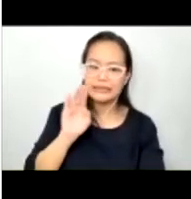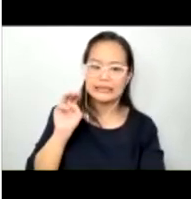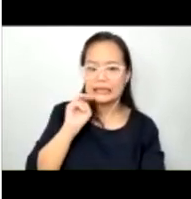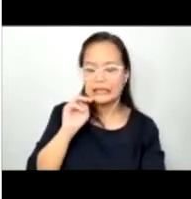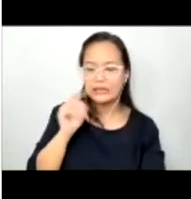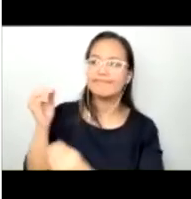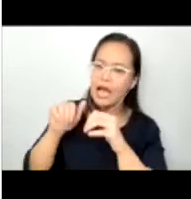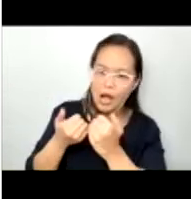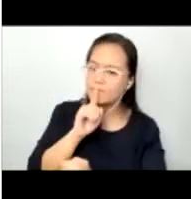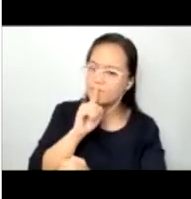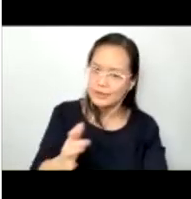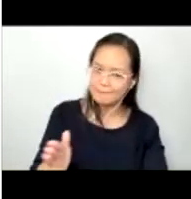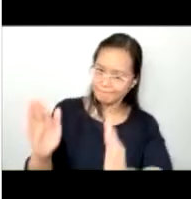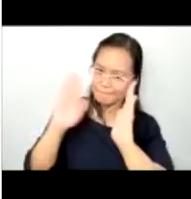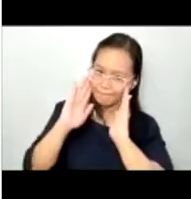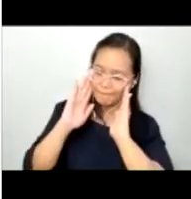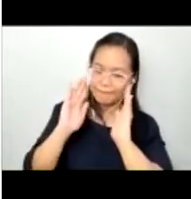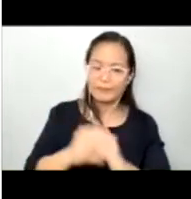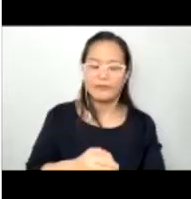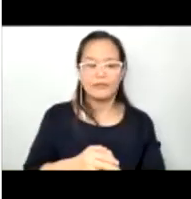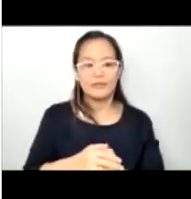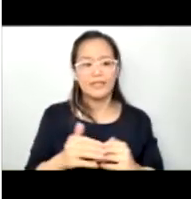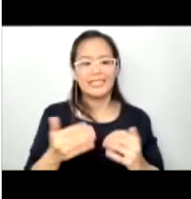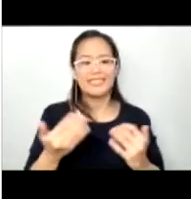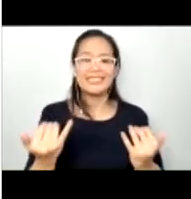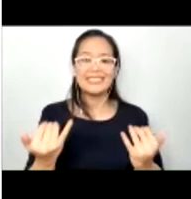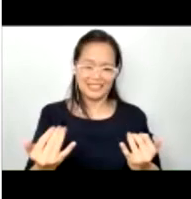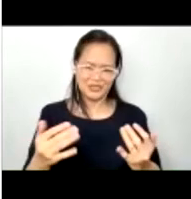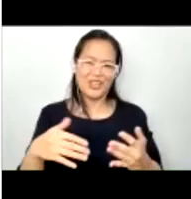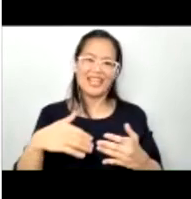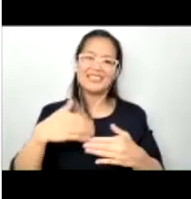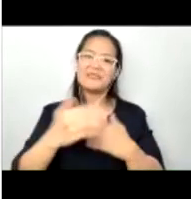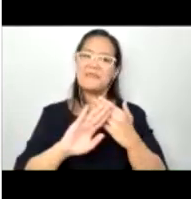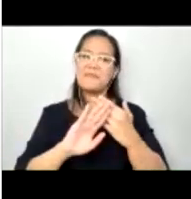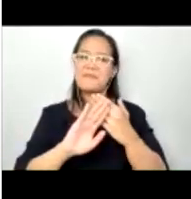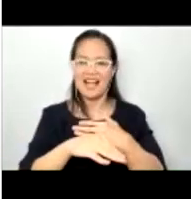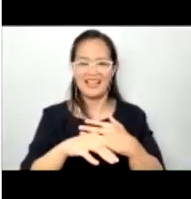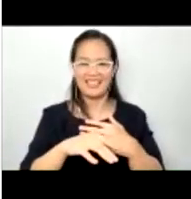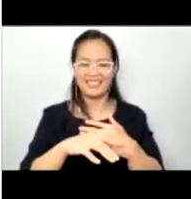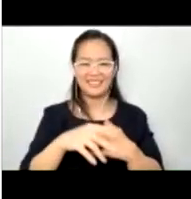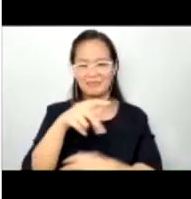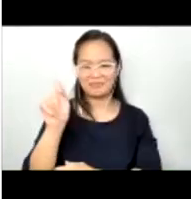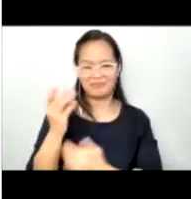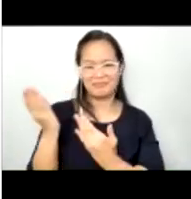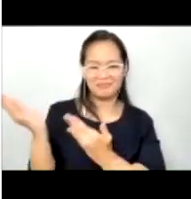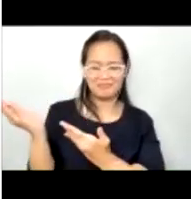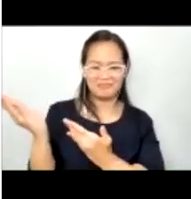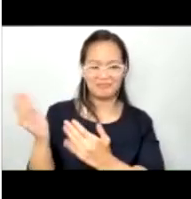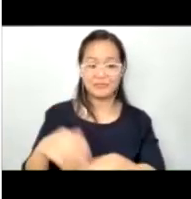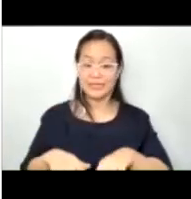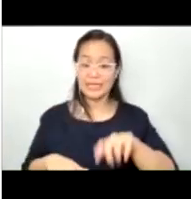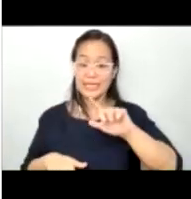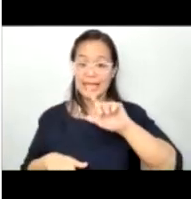And so, I go back to this slide. This is, okay, the one on the